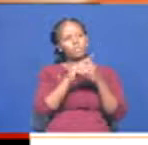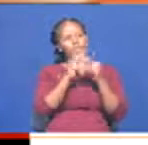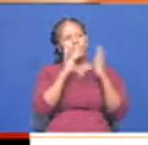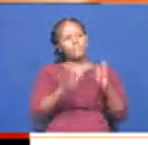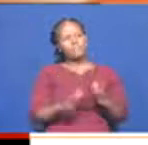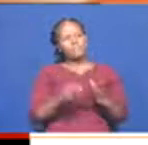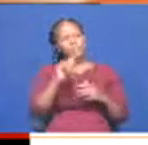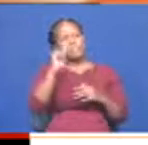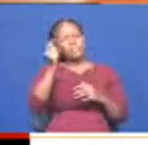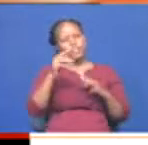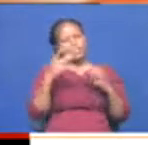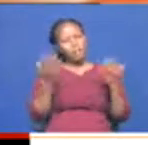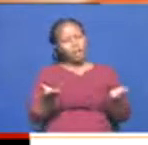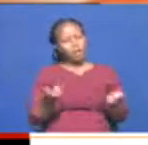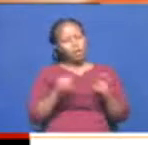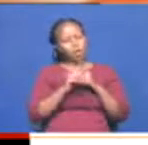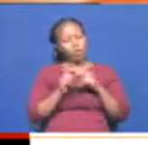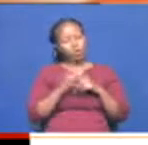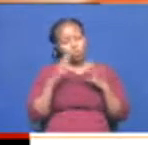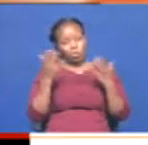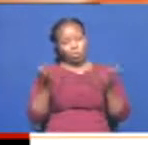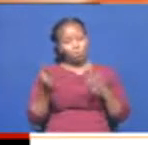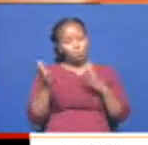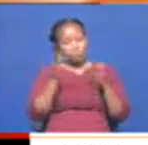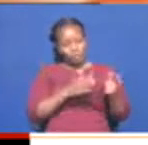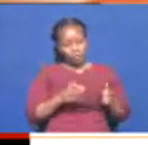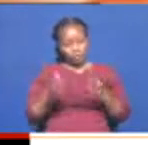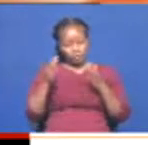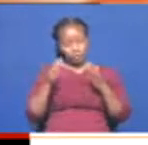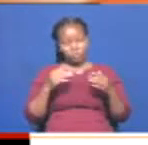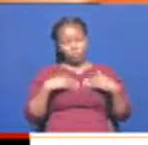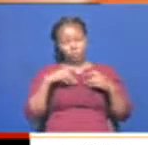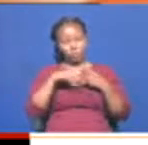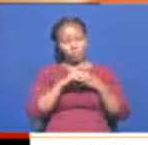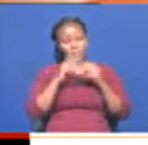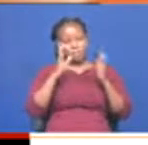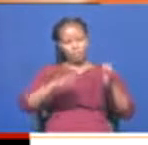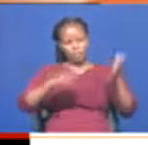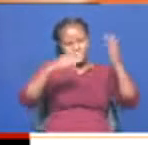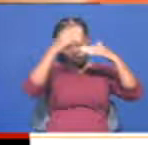and how is the streamlining of engineering profession doing?